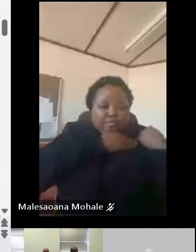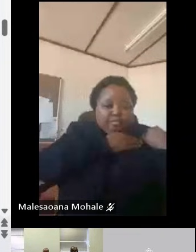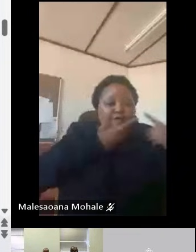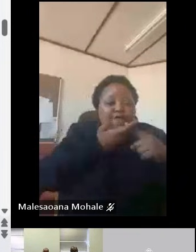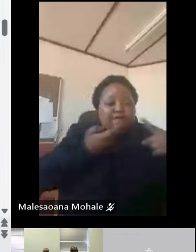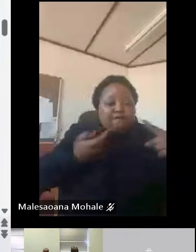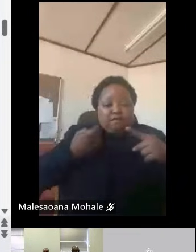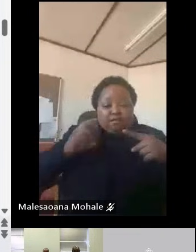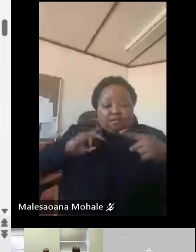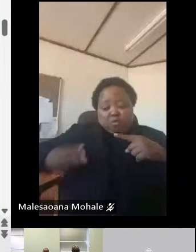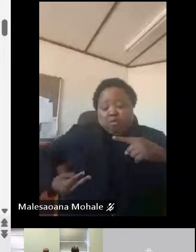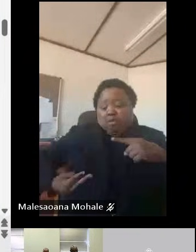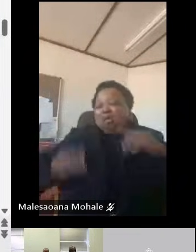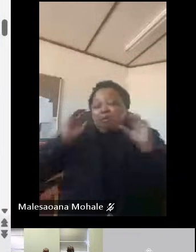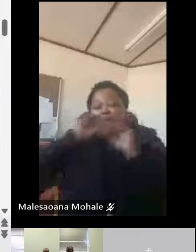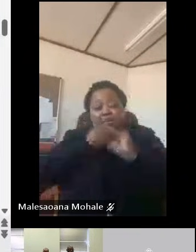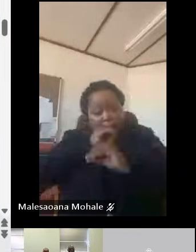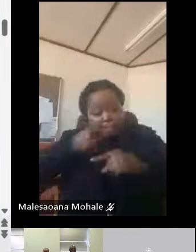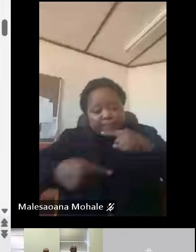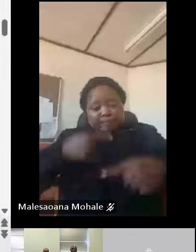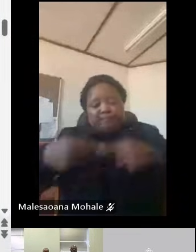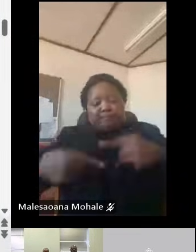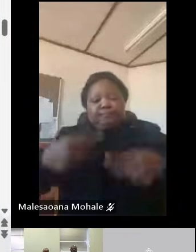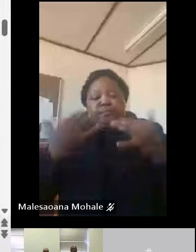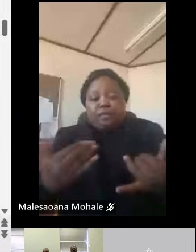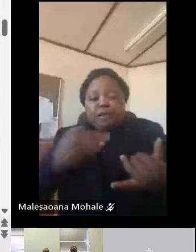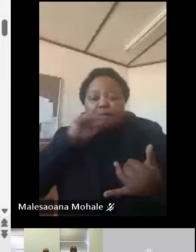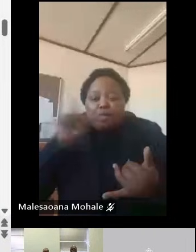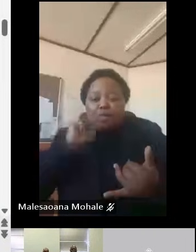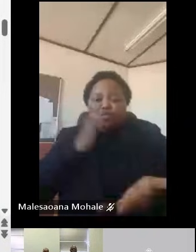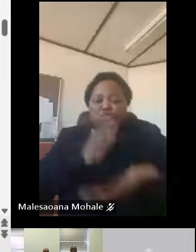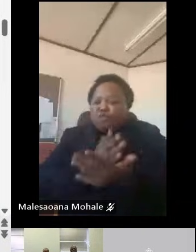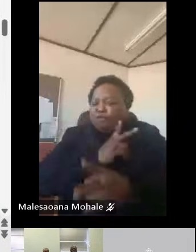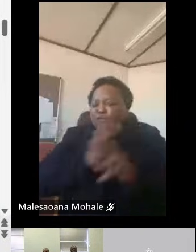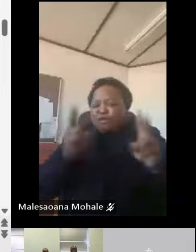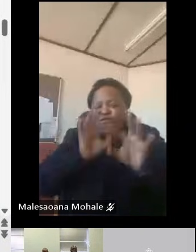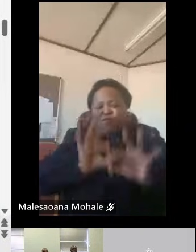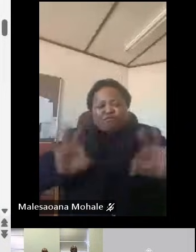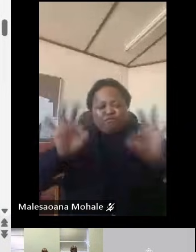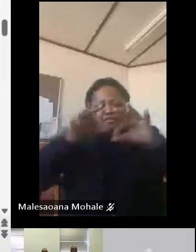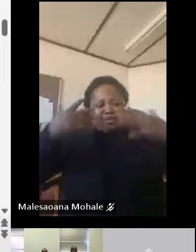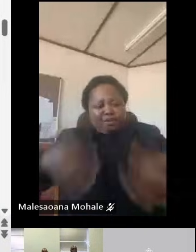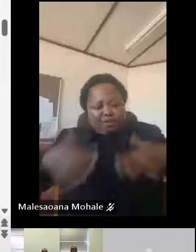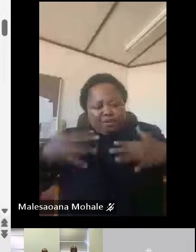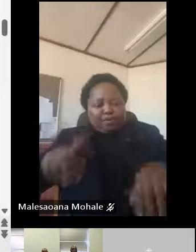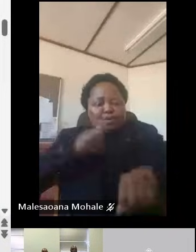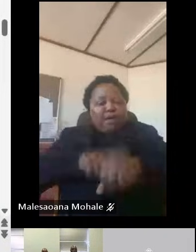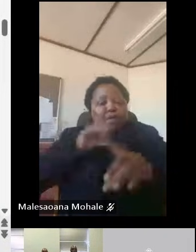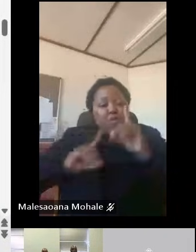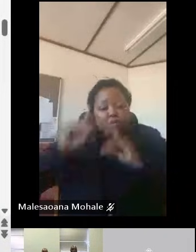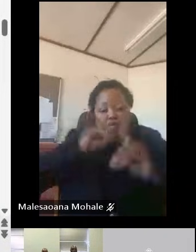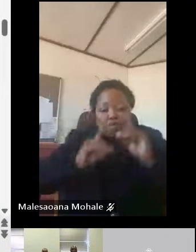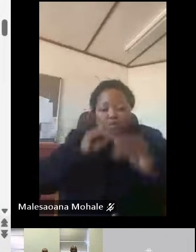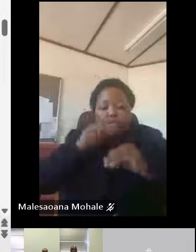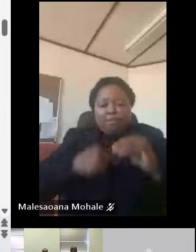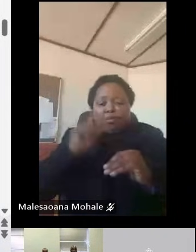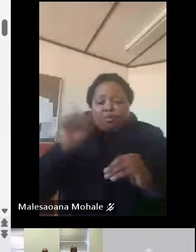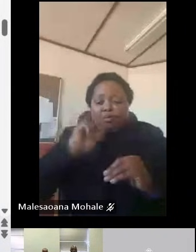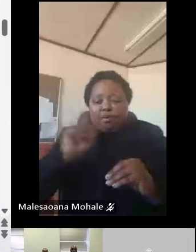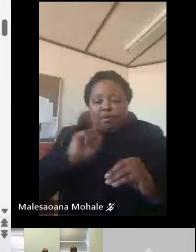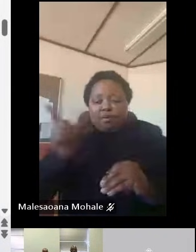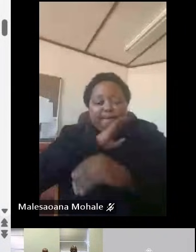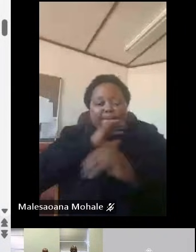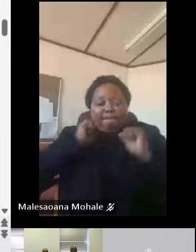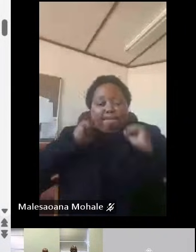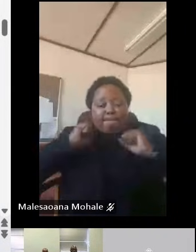shoulders? That says it is also important that when we are talking about the power relations or power